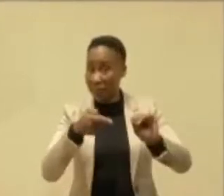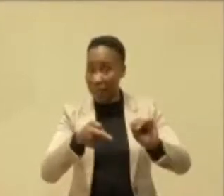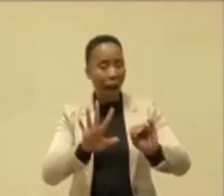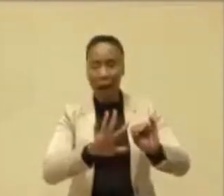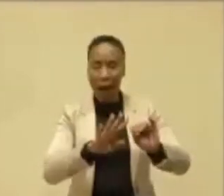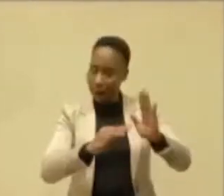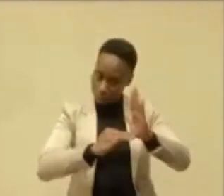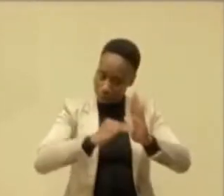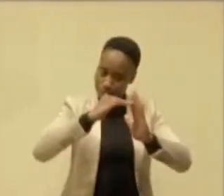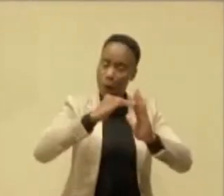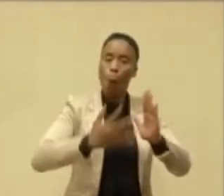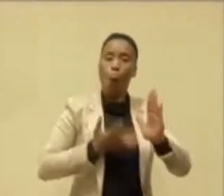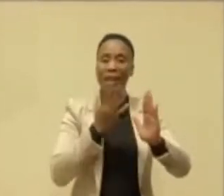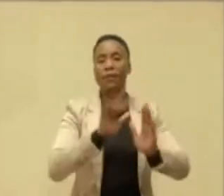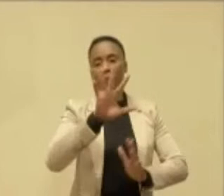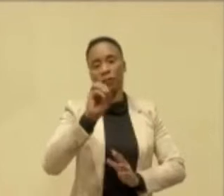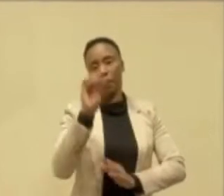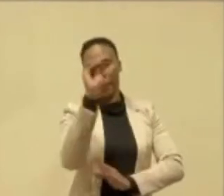percent